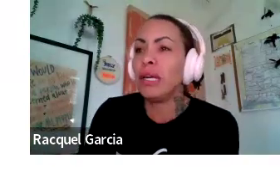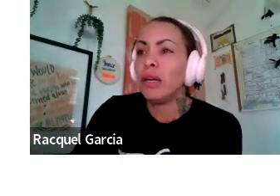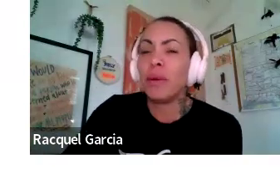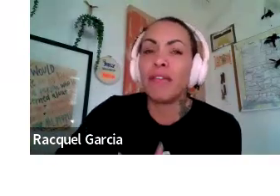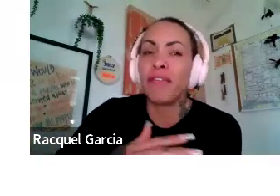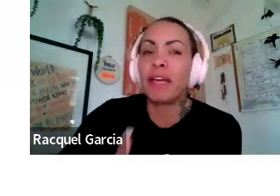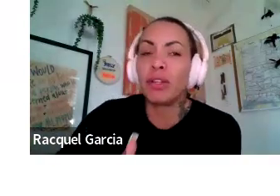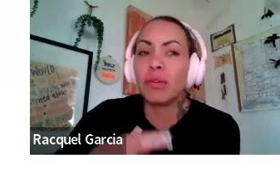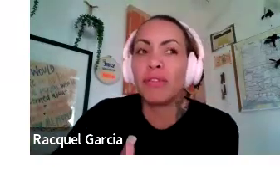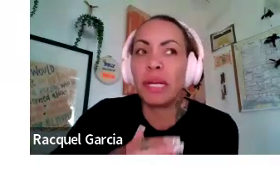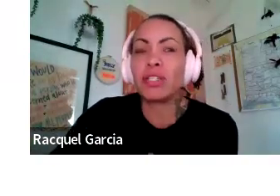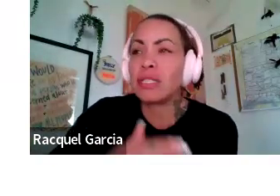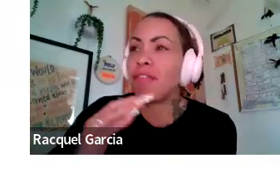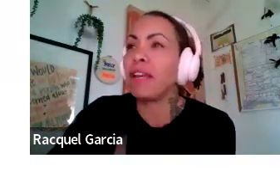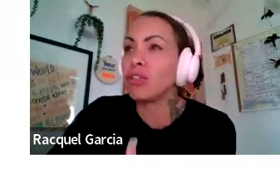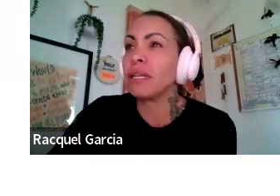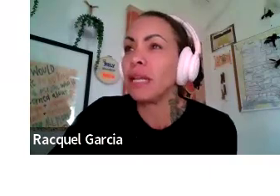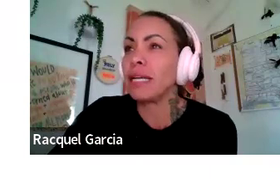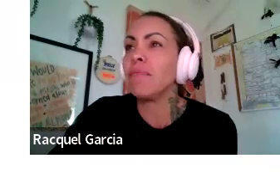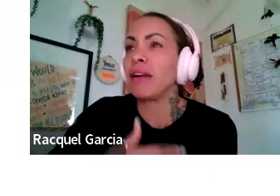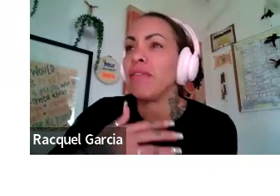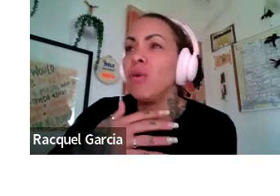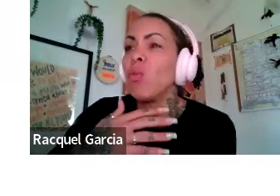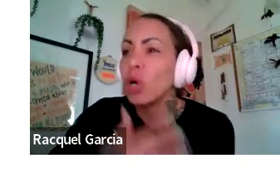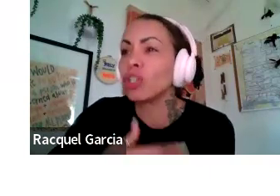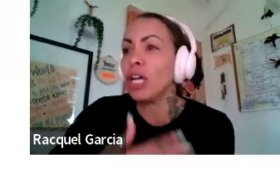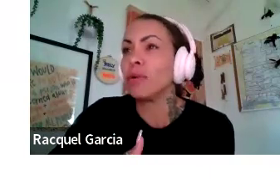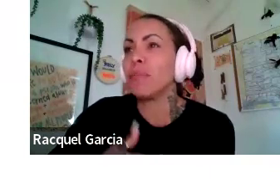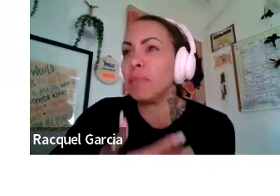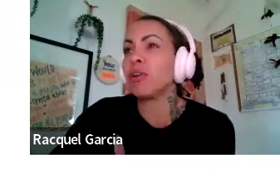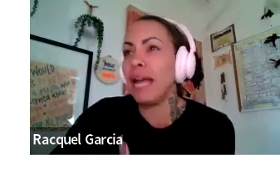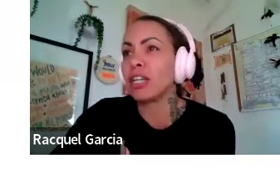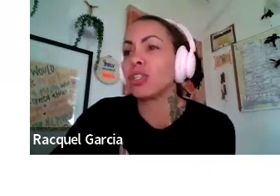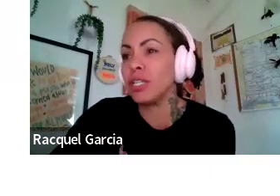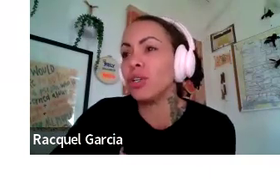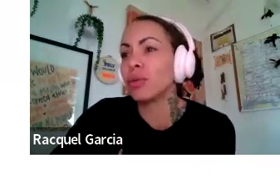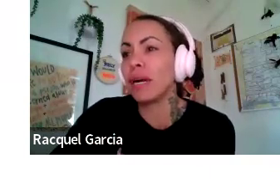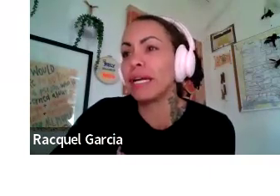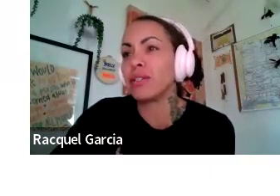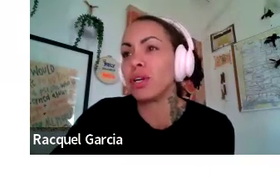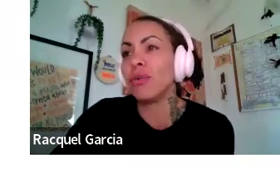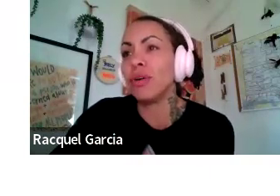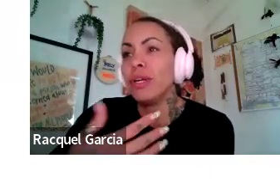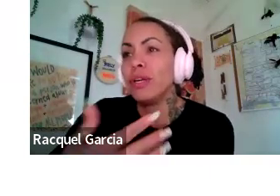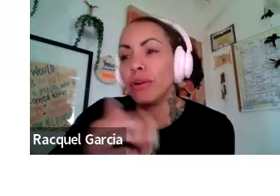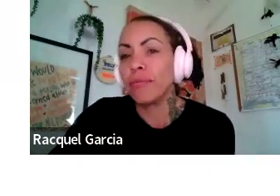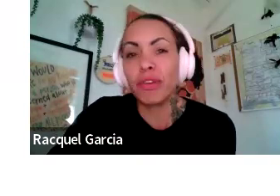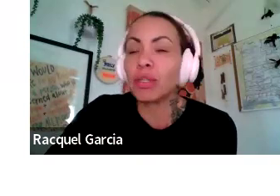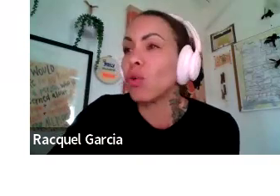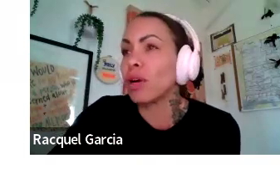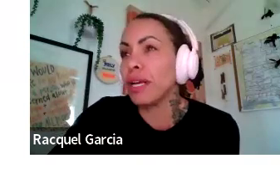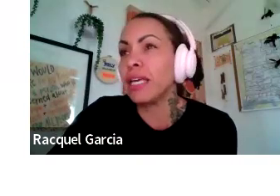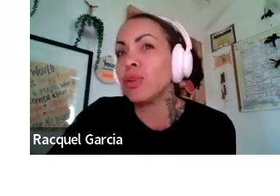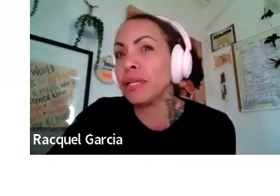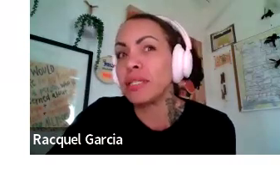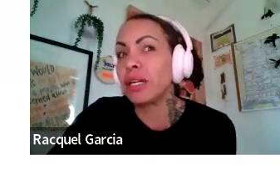long, government agencies have failed to realize the amount of workload that people can actually do, right? And so, you know, for